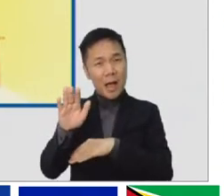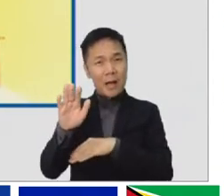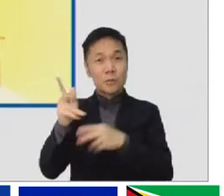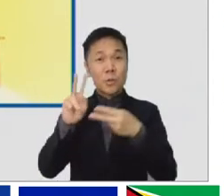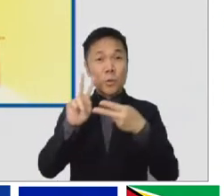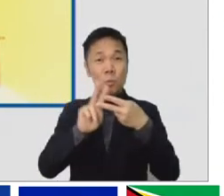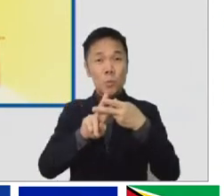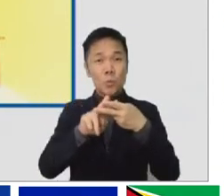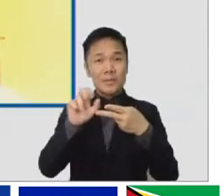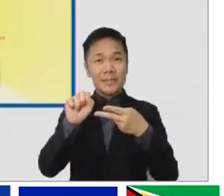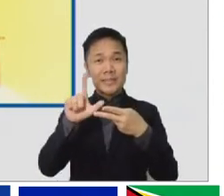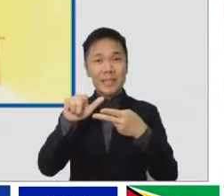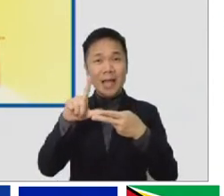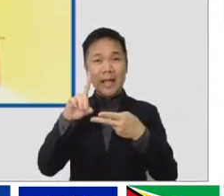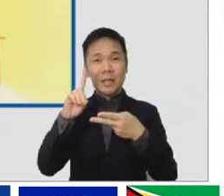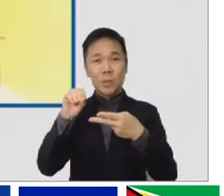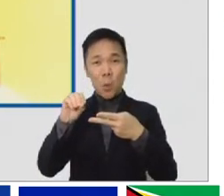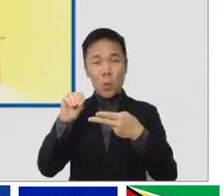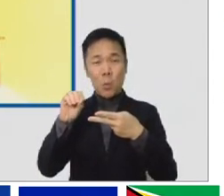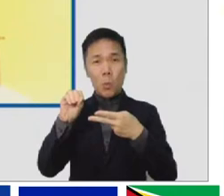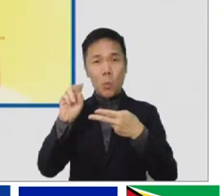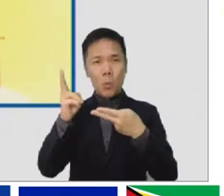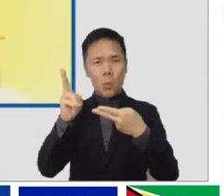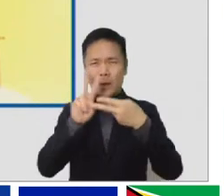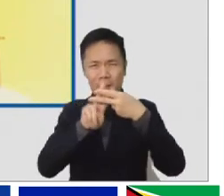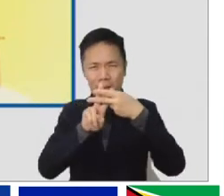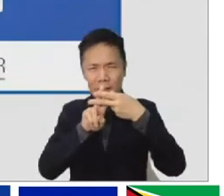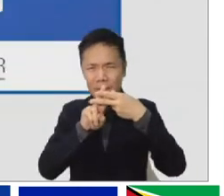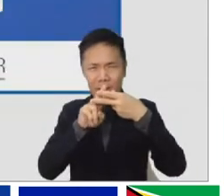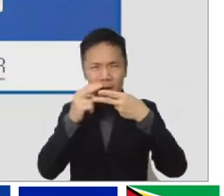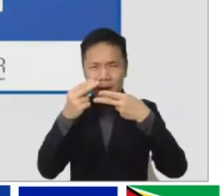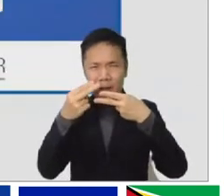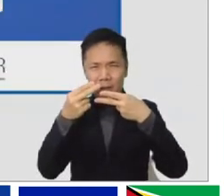the 2021 part of it.